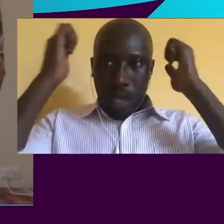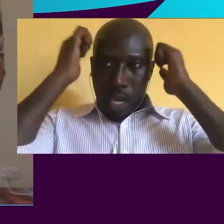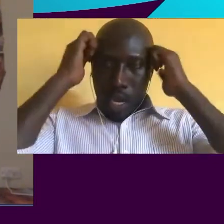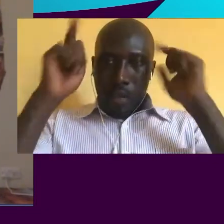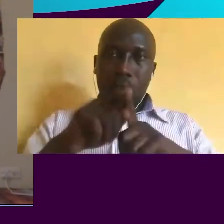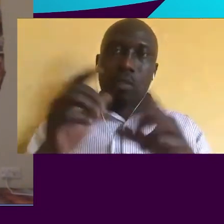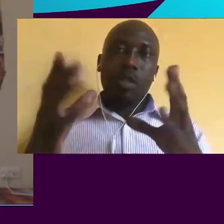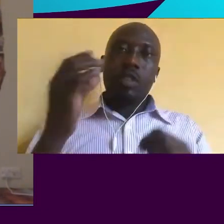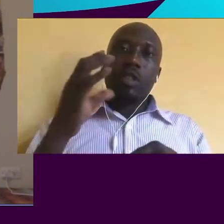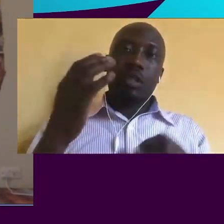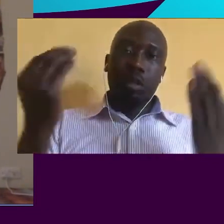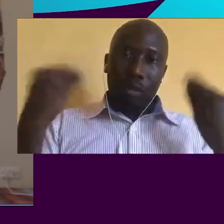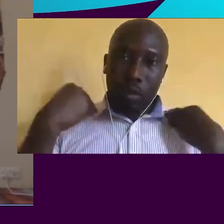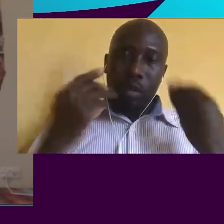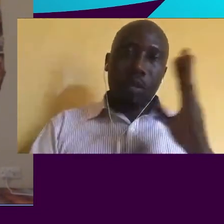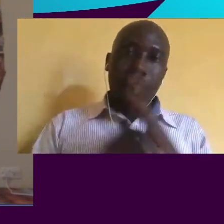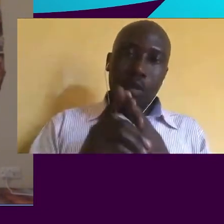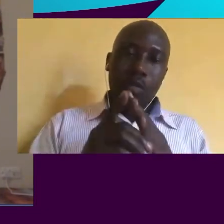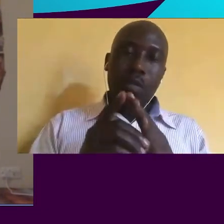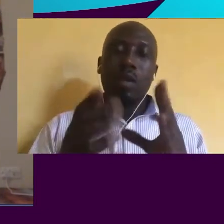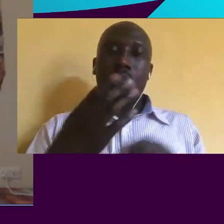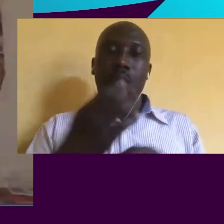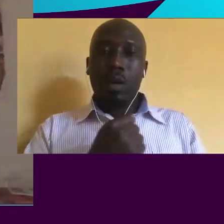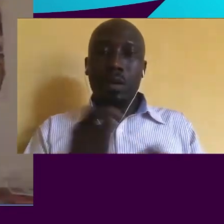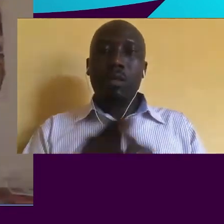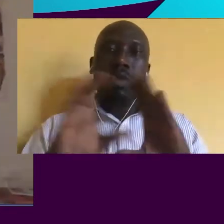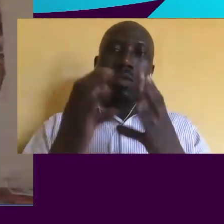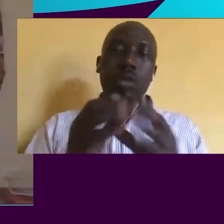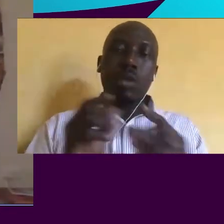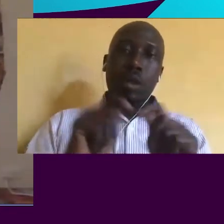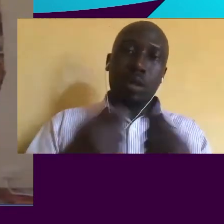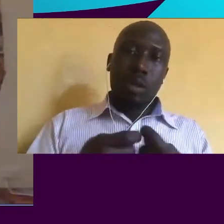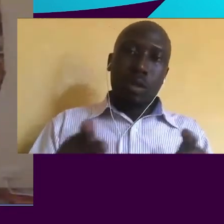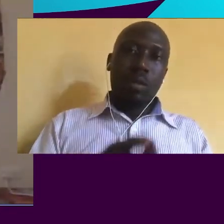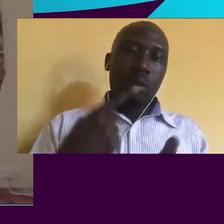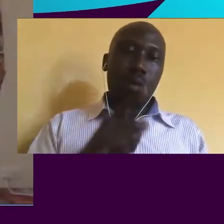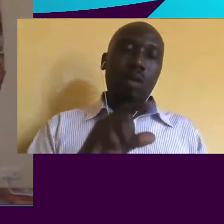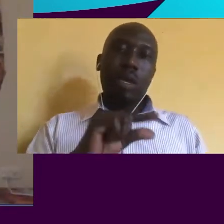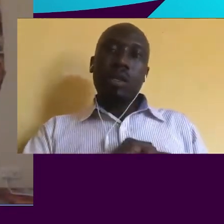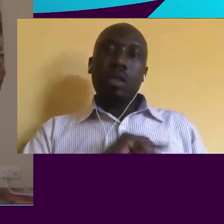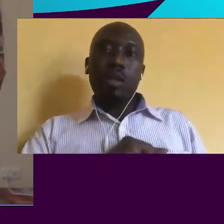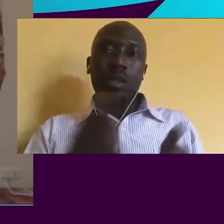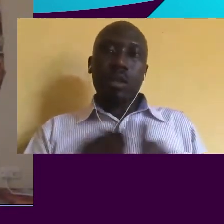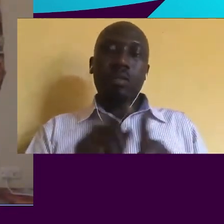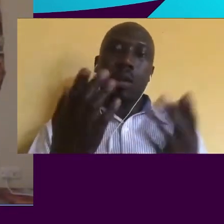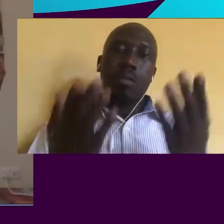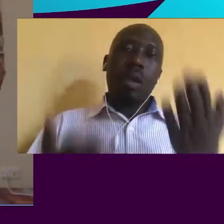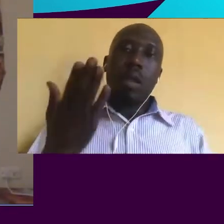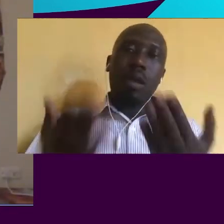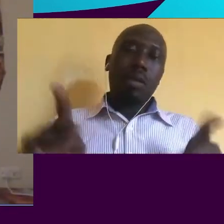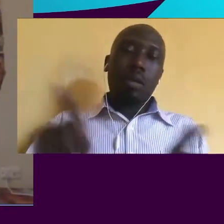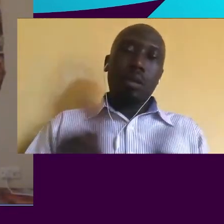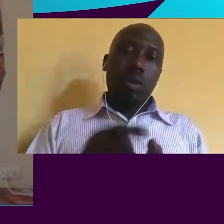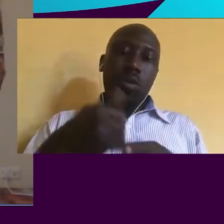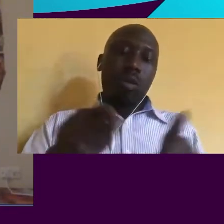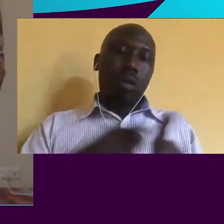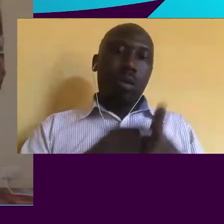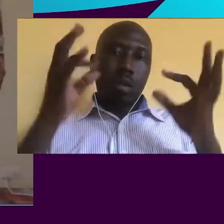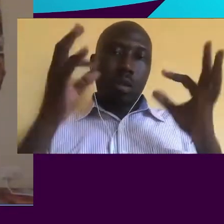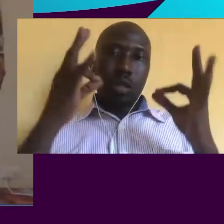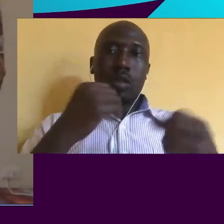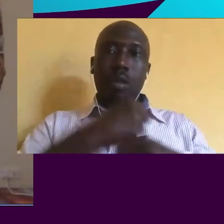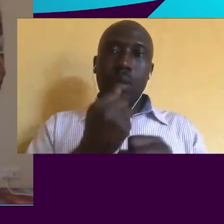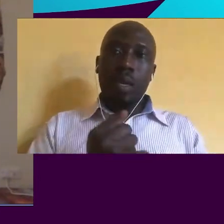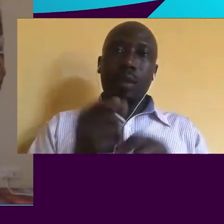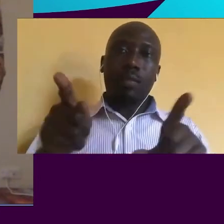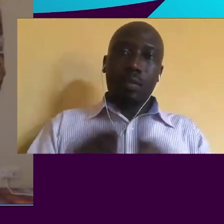your community teams. But looking at gender equality and gender balance within decision-making